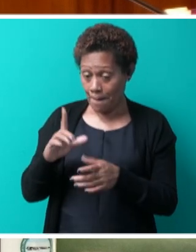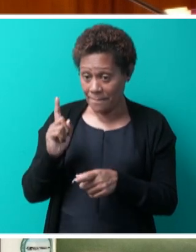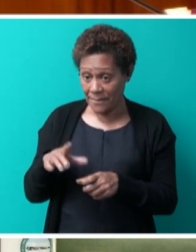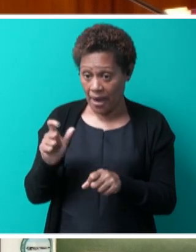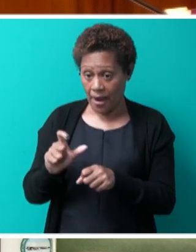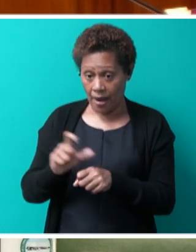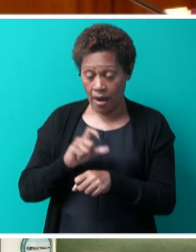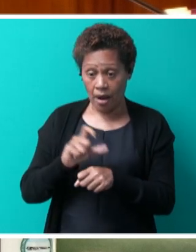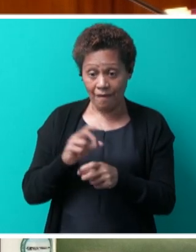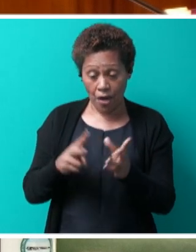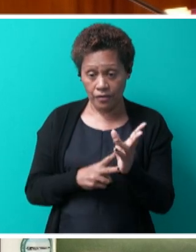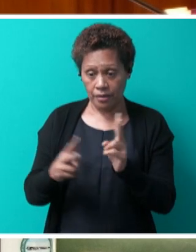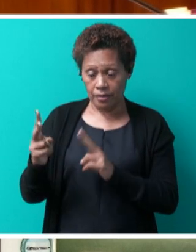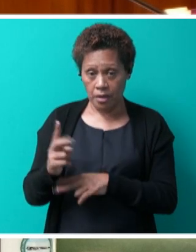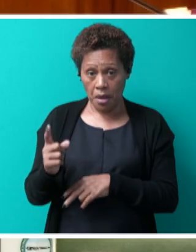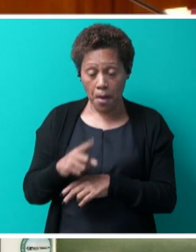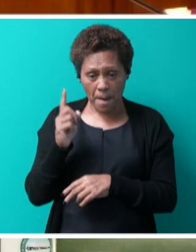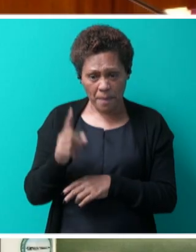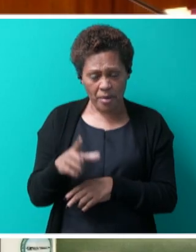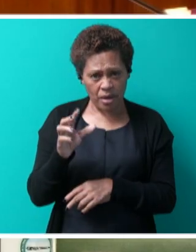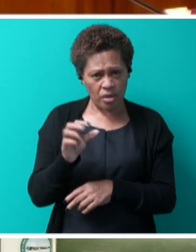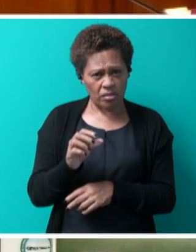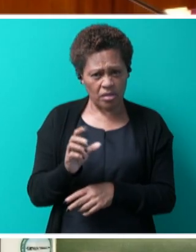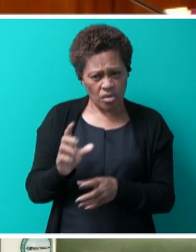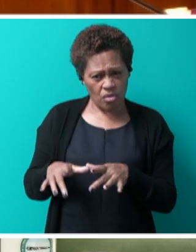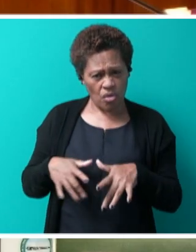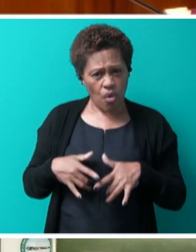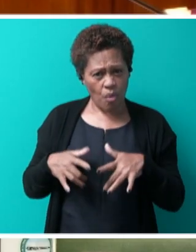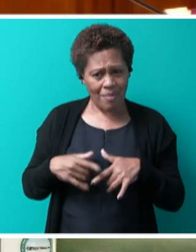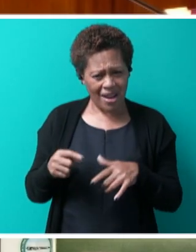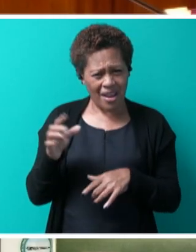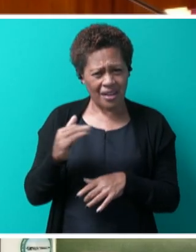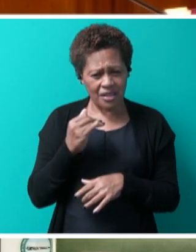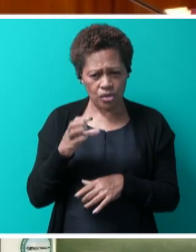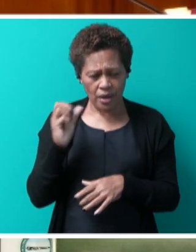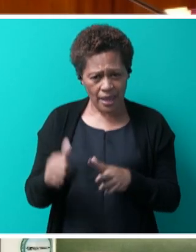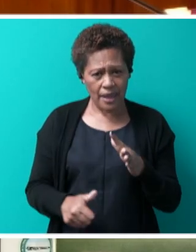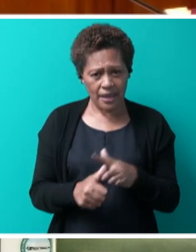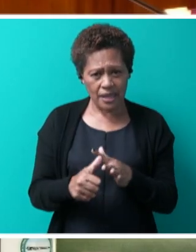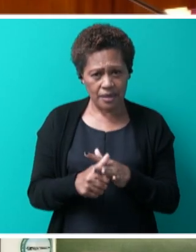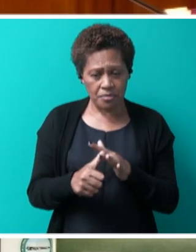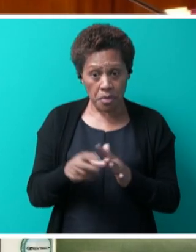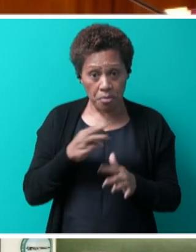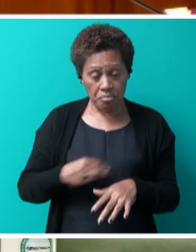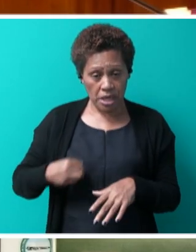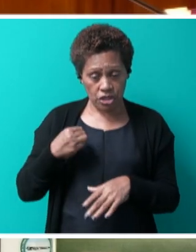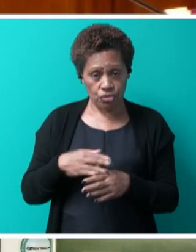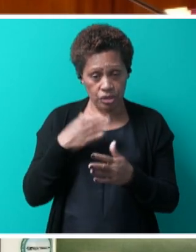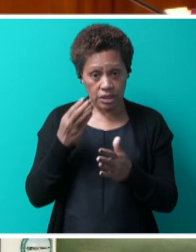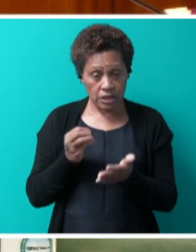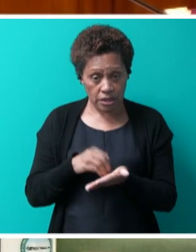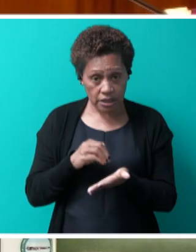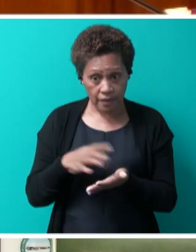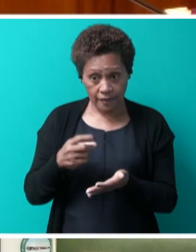are becoming too complacent. We see a significant surge in access to ministry services when awareness is conducted in